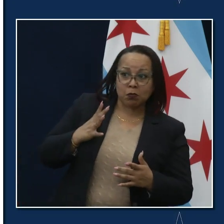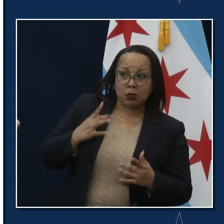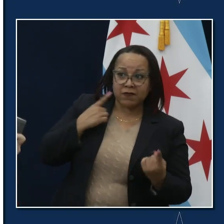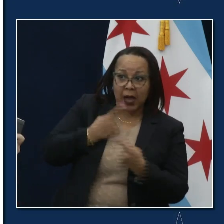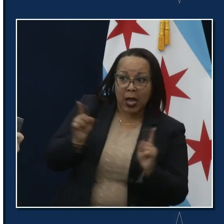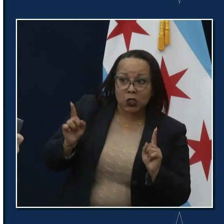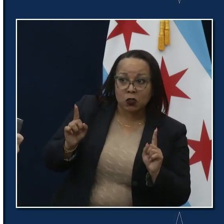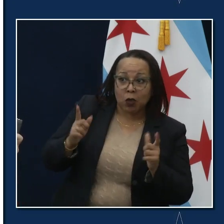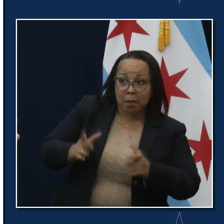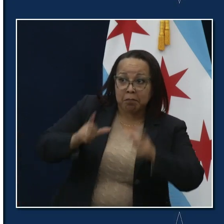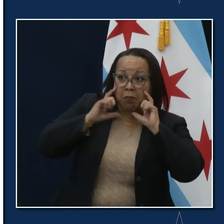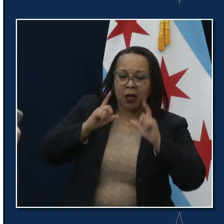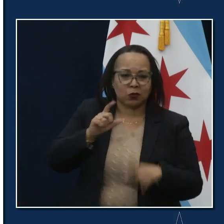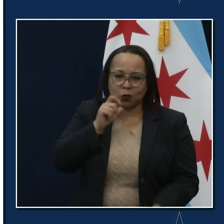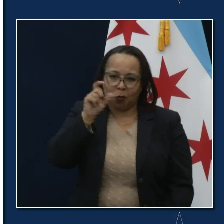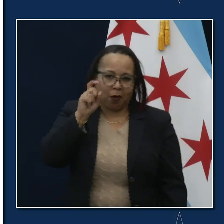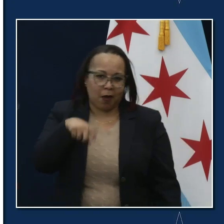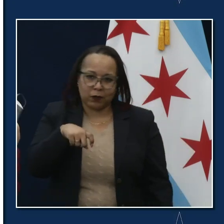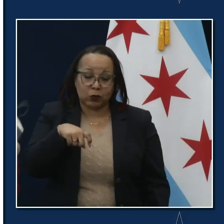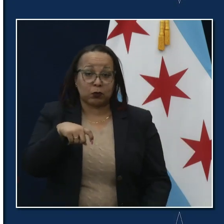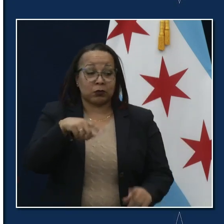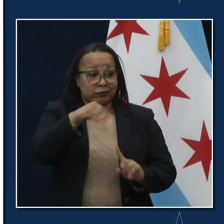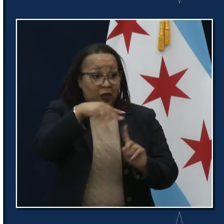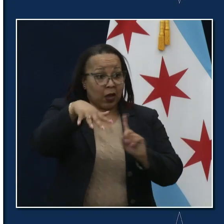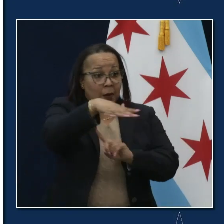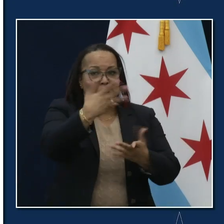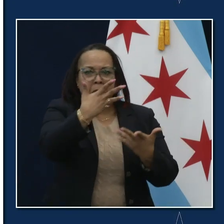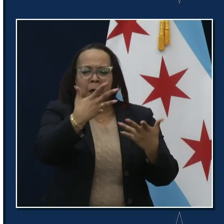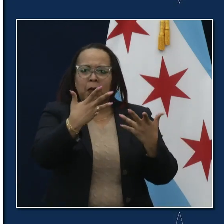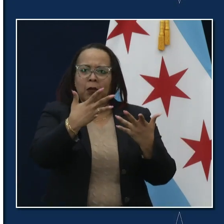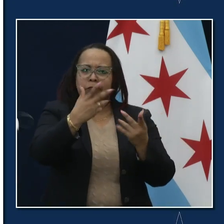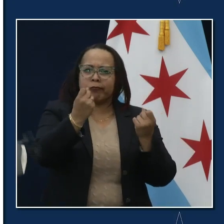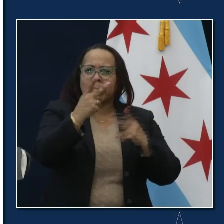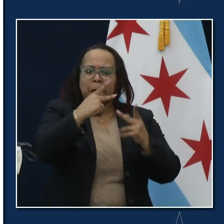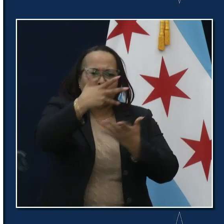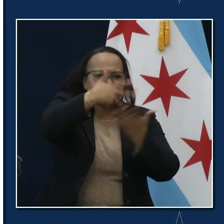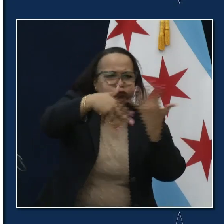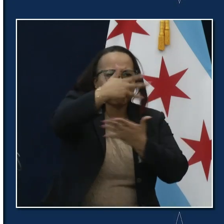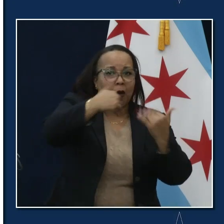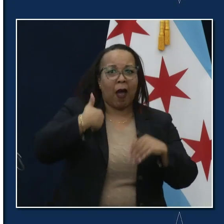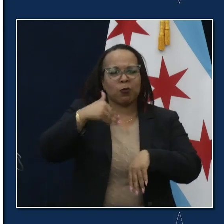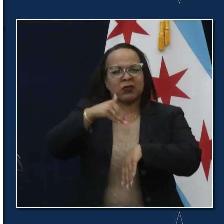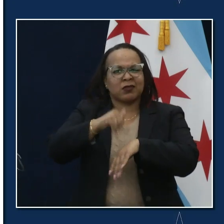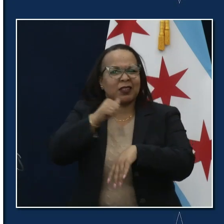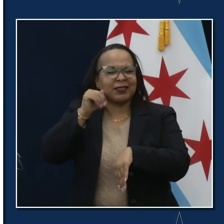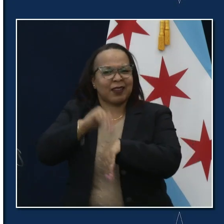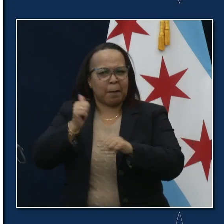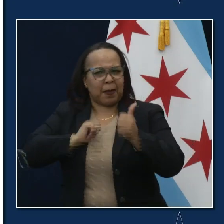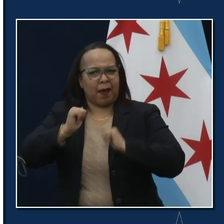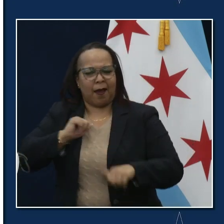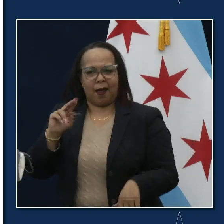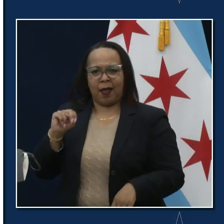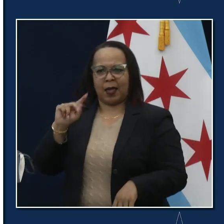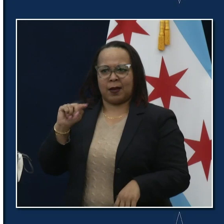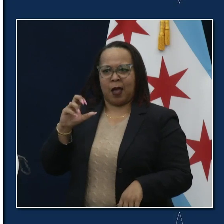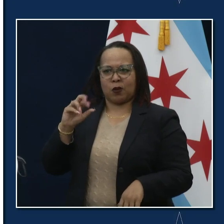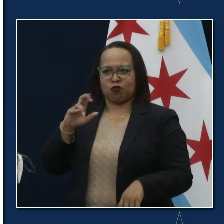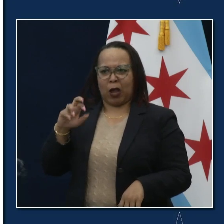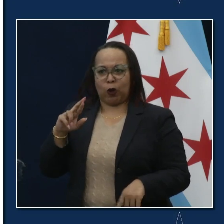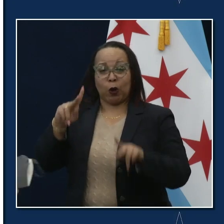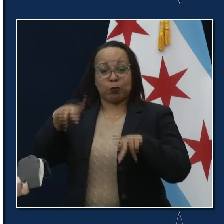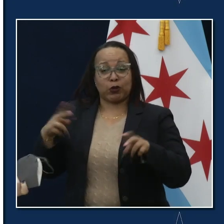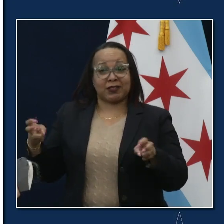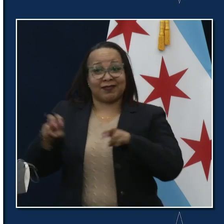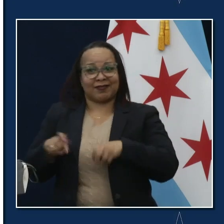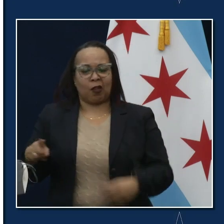advisory to put a mask on in settings that may be crowded. I was at the Nutcracker last night, and somebody sitting next to